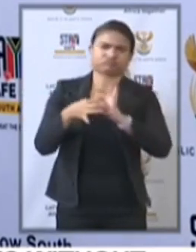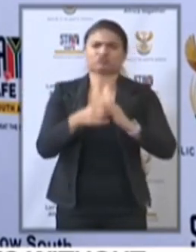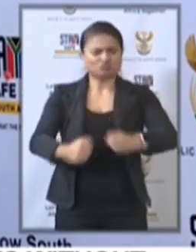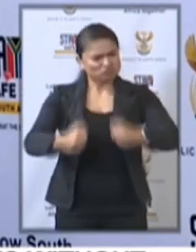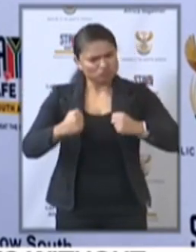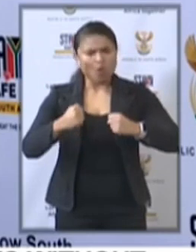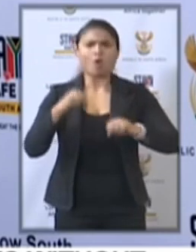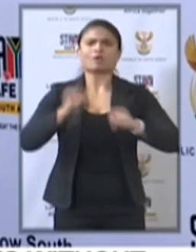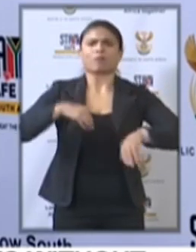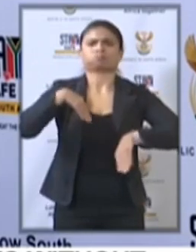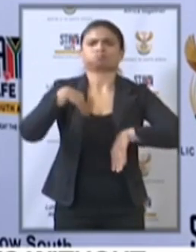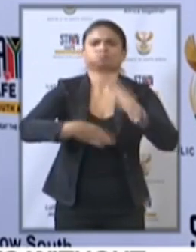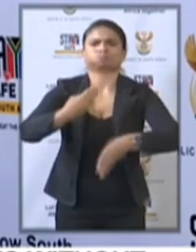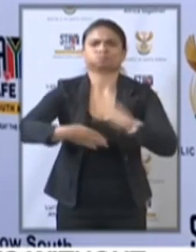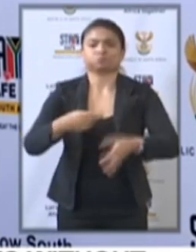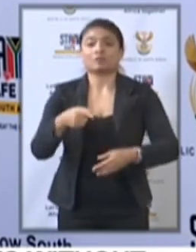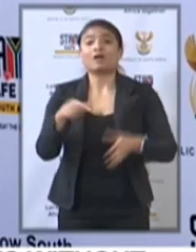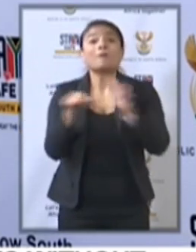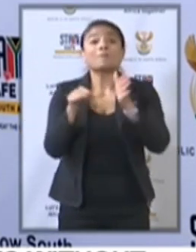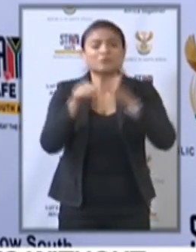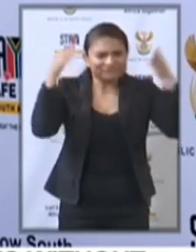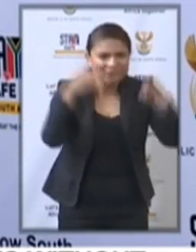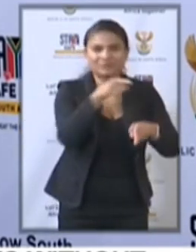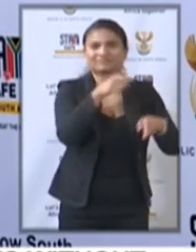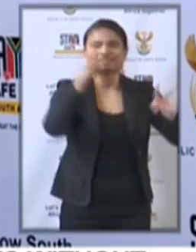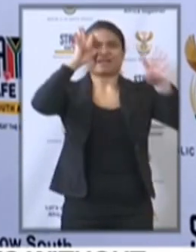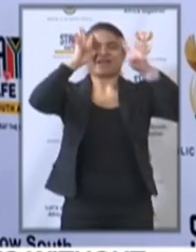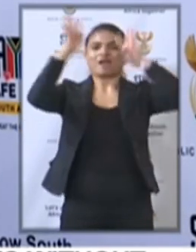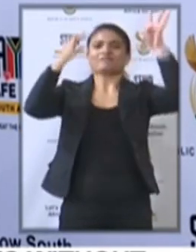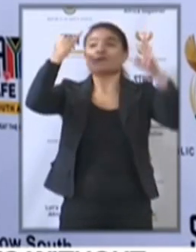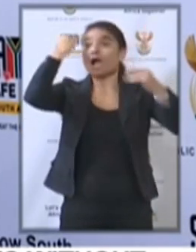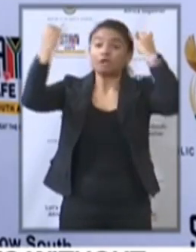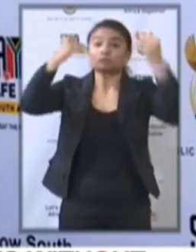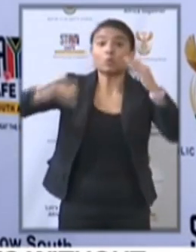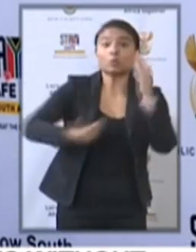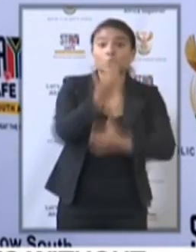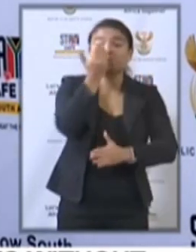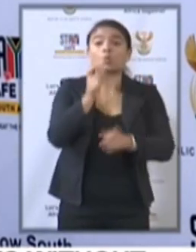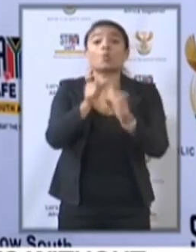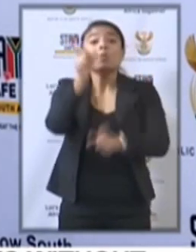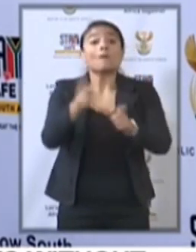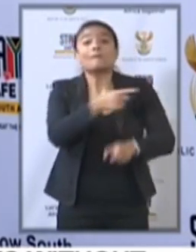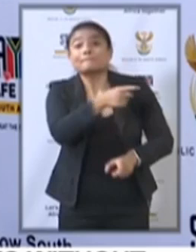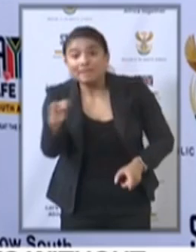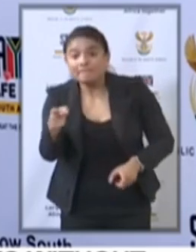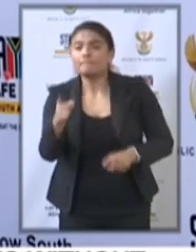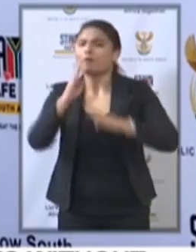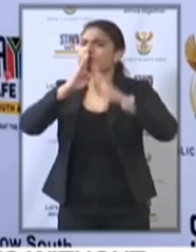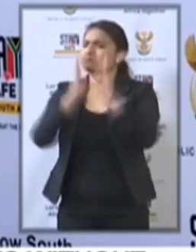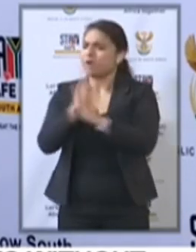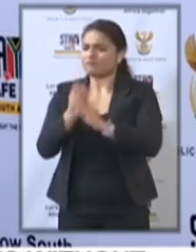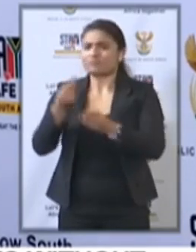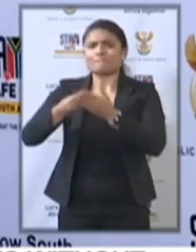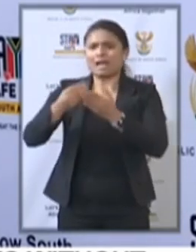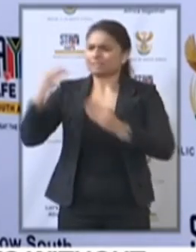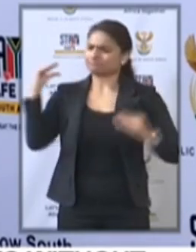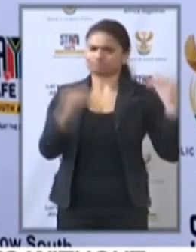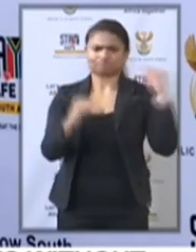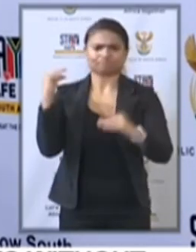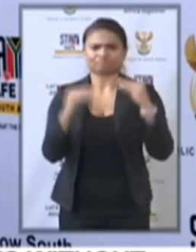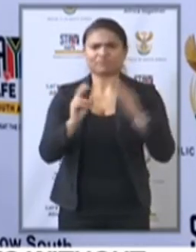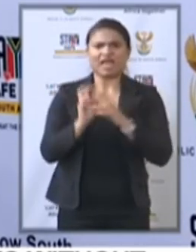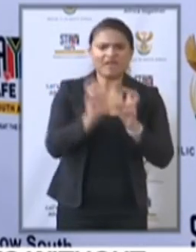Africa, including increased investment by both the public and the private sectors in research and